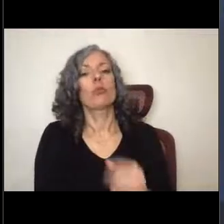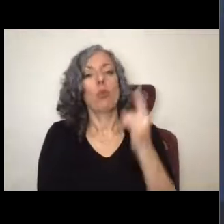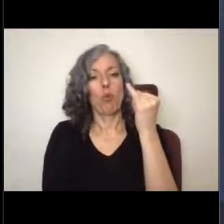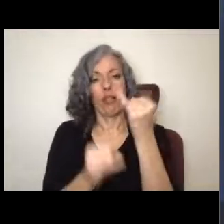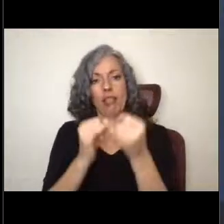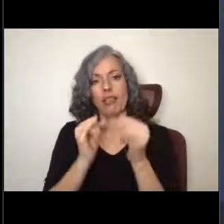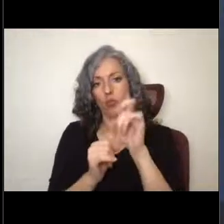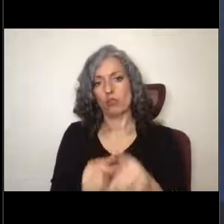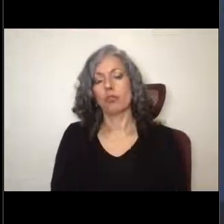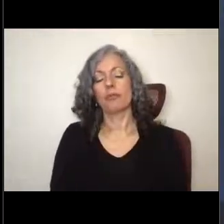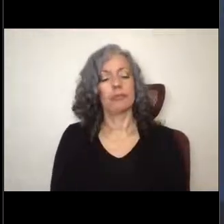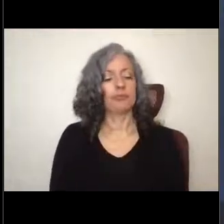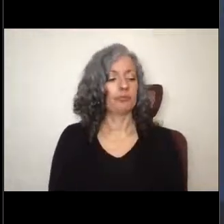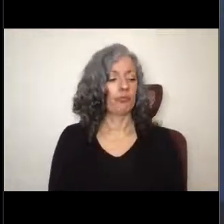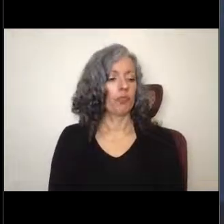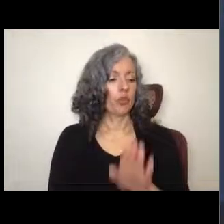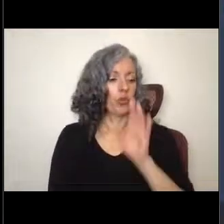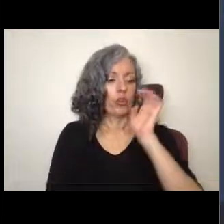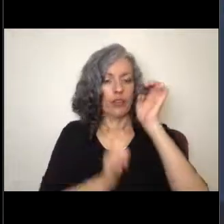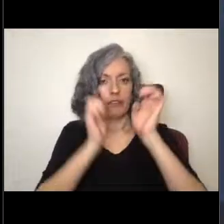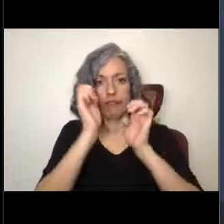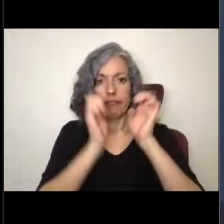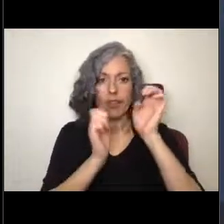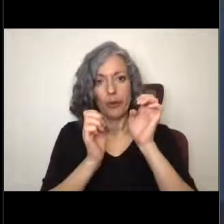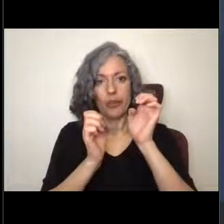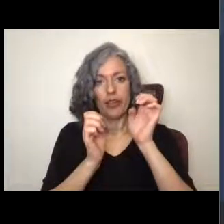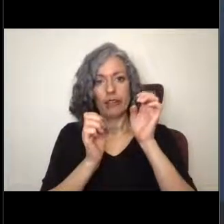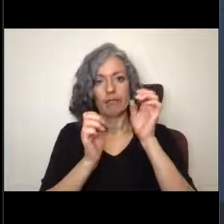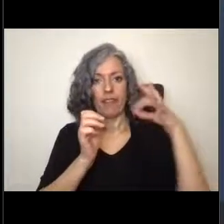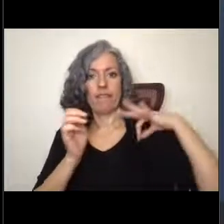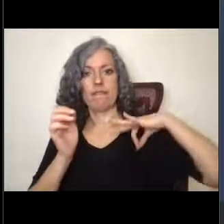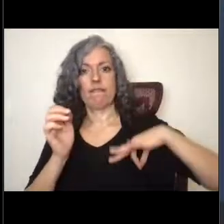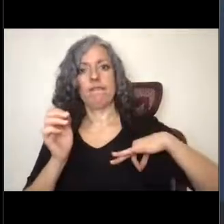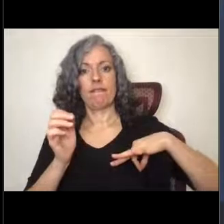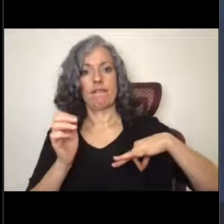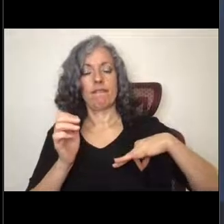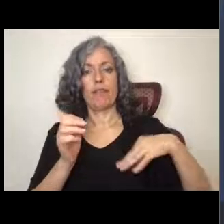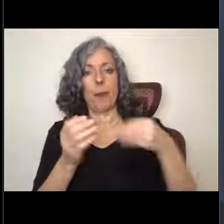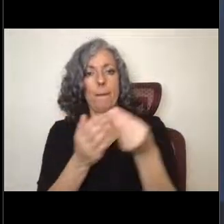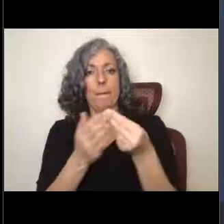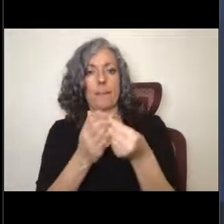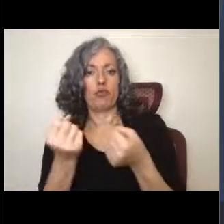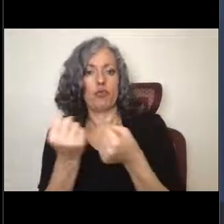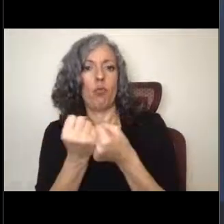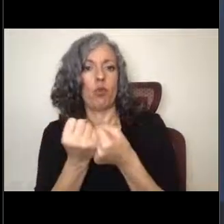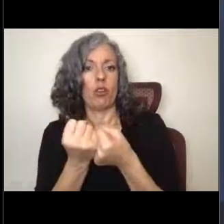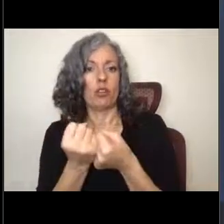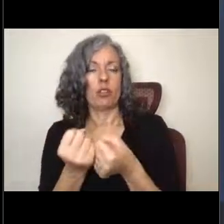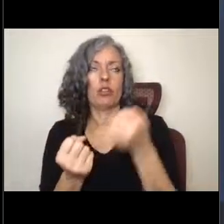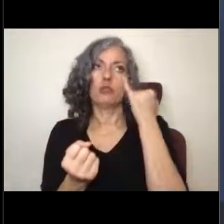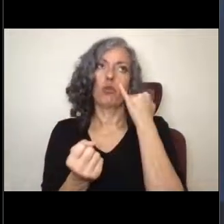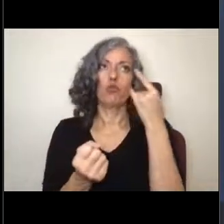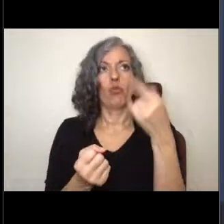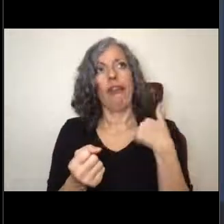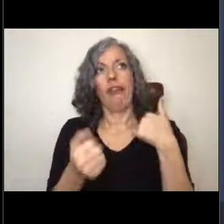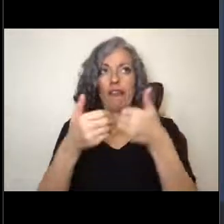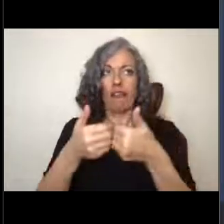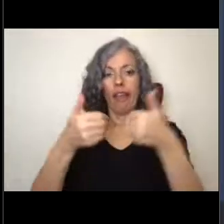that was, as you're evaluating the investments, are you looking at, for example, if you have a fill a gap, or in a